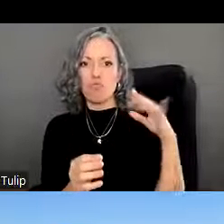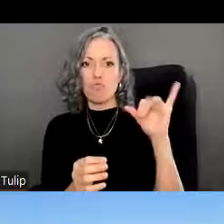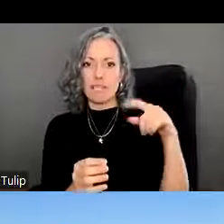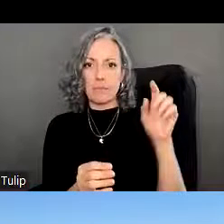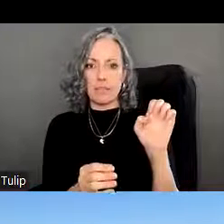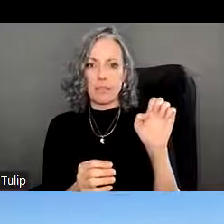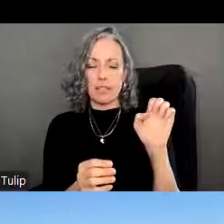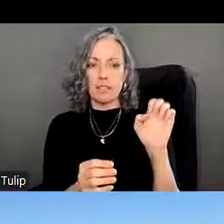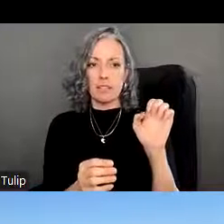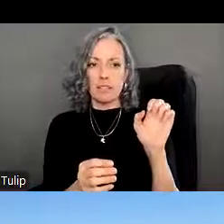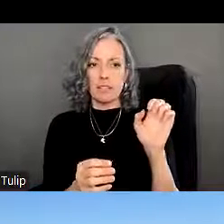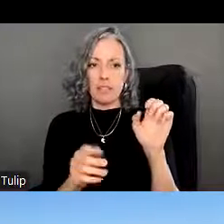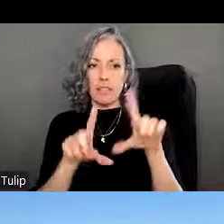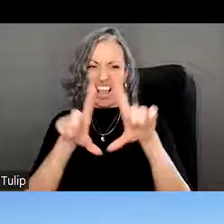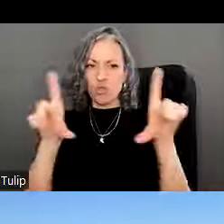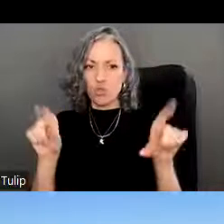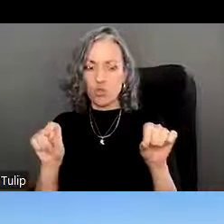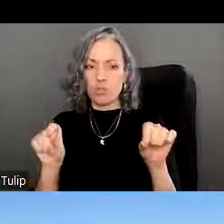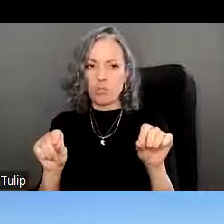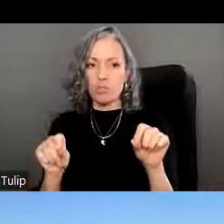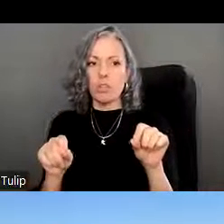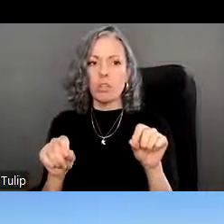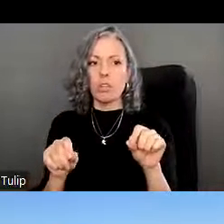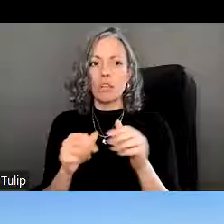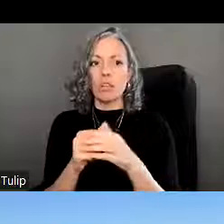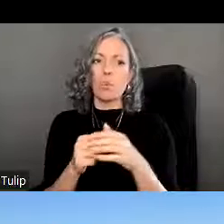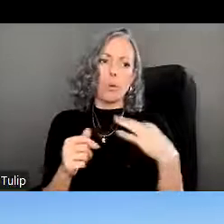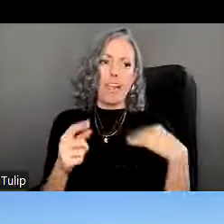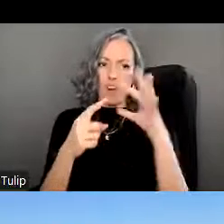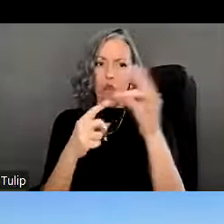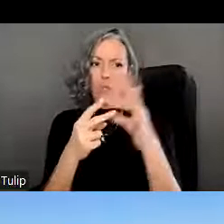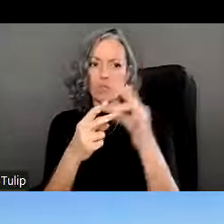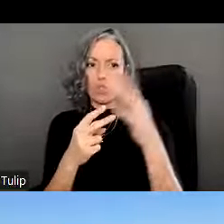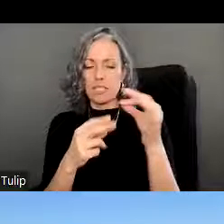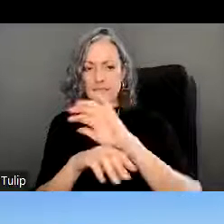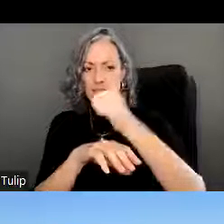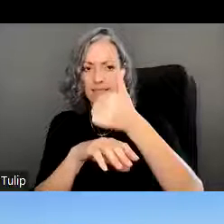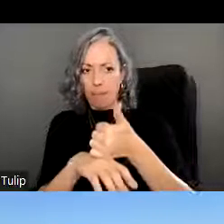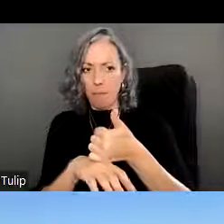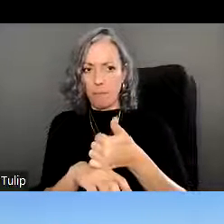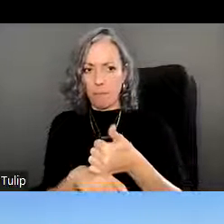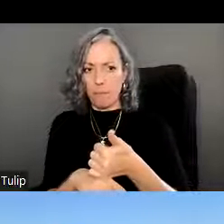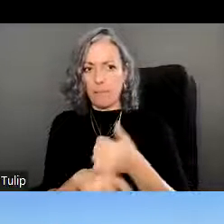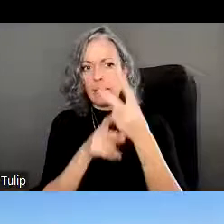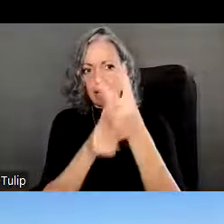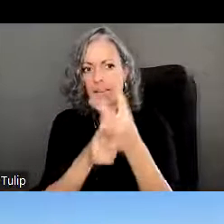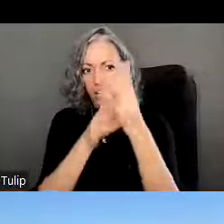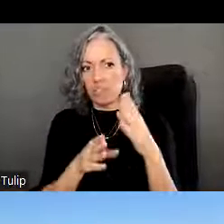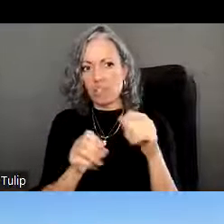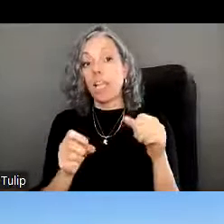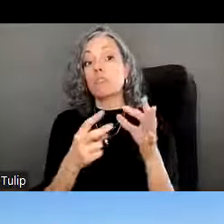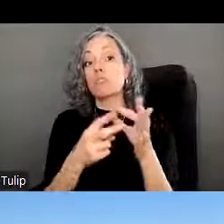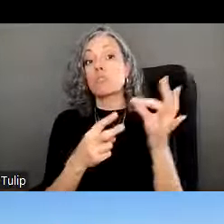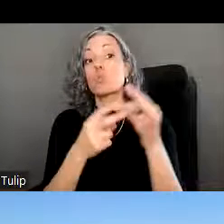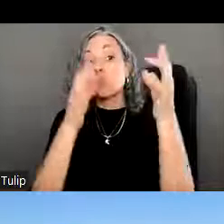We use a direct consumer-directed choice and options model, which is caregivers can choose, the family